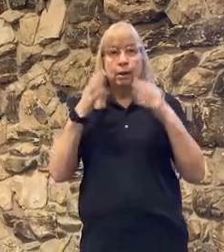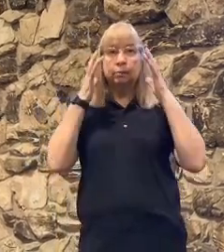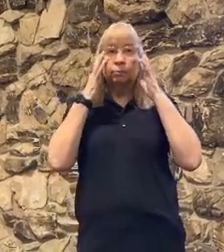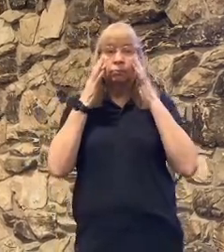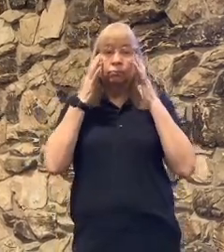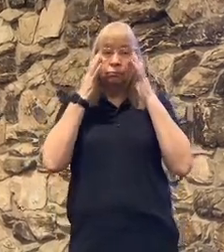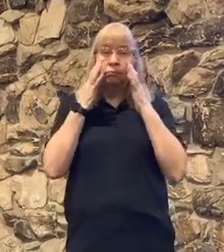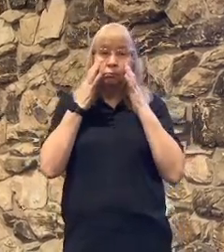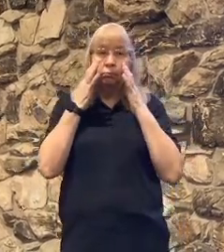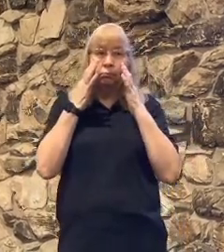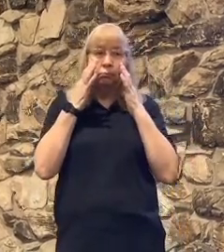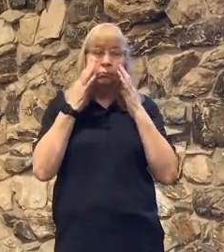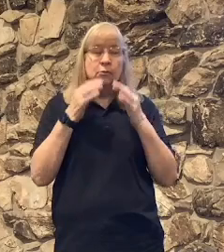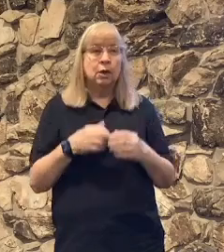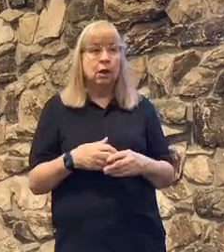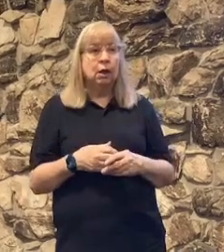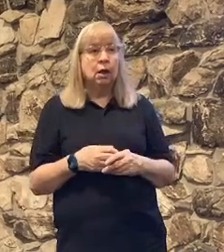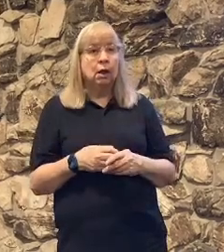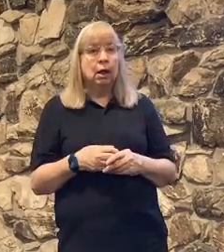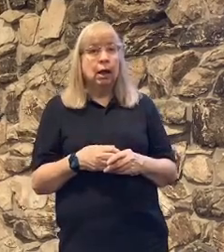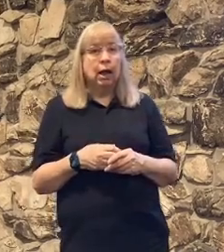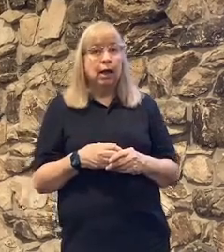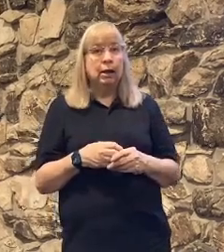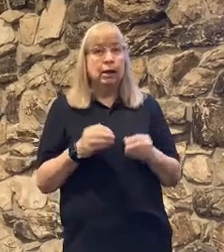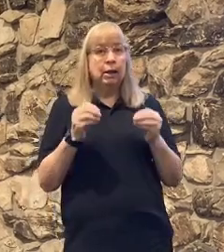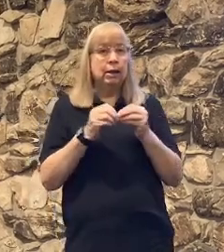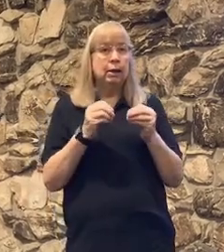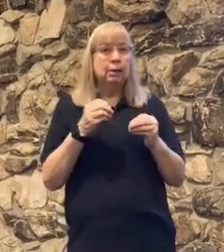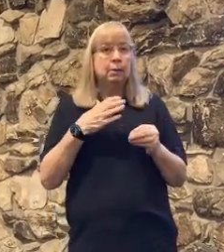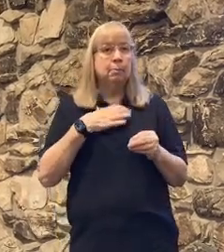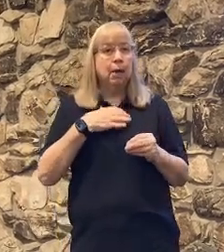eyes, and he kissed my forehead,